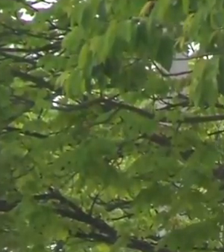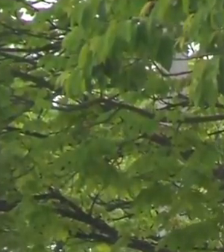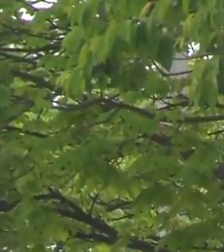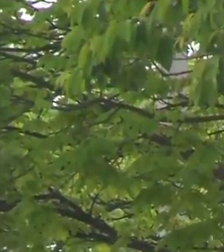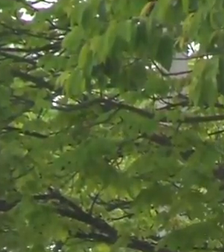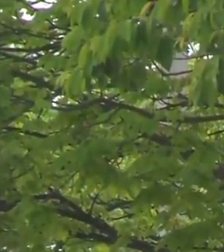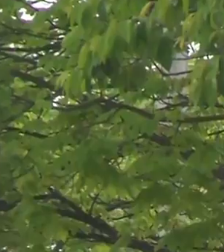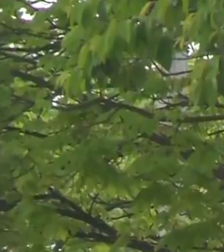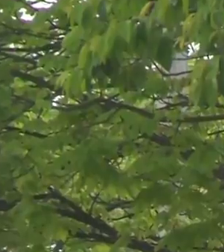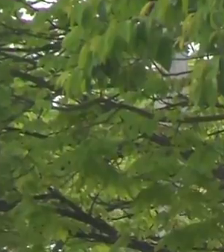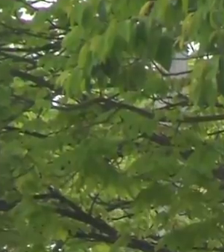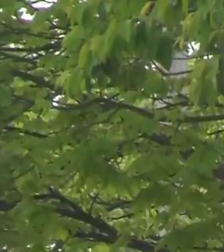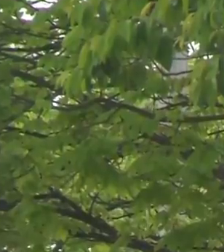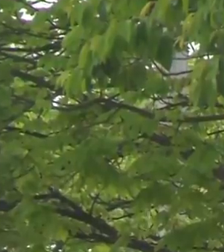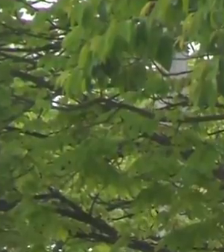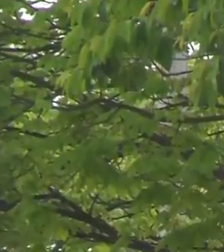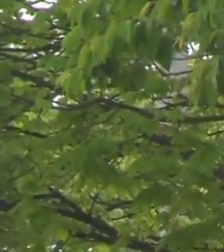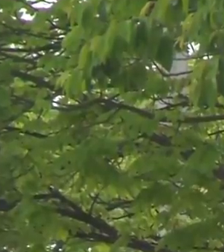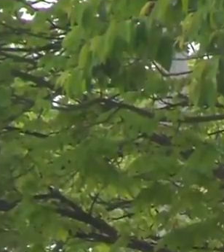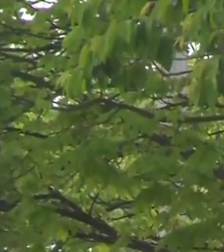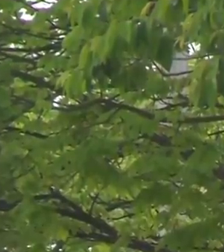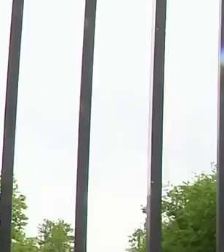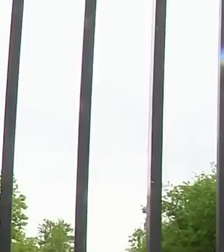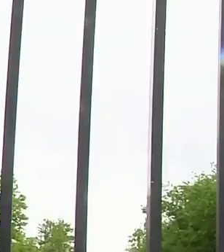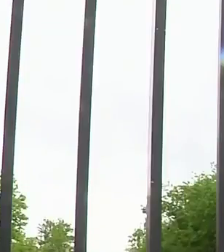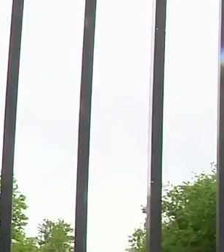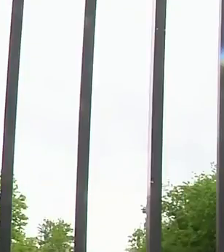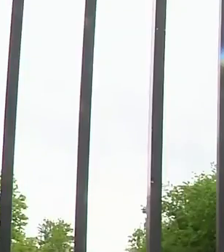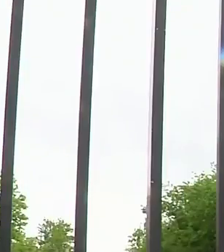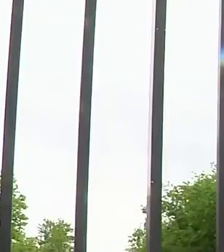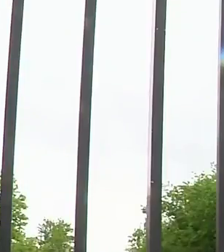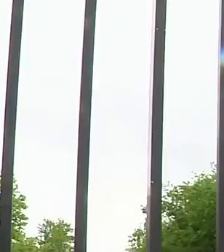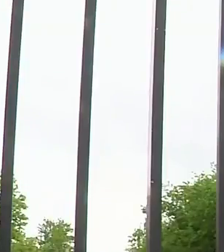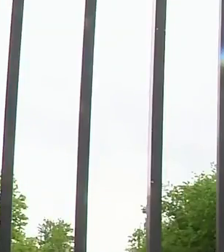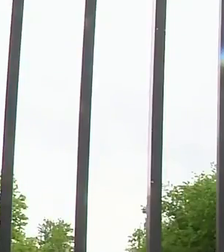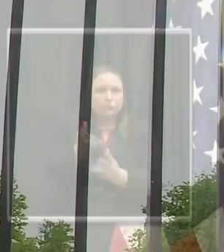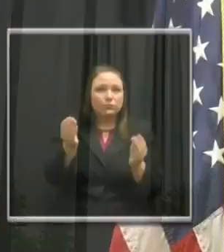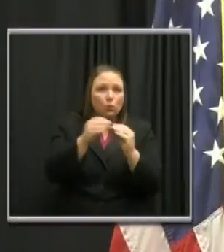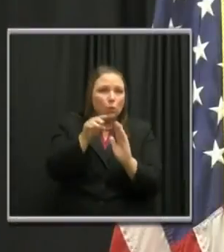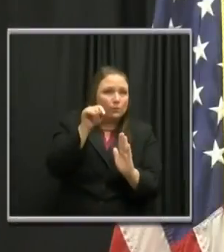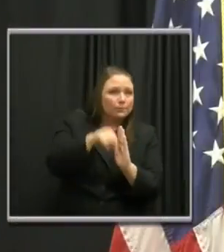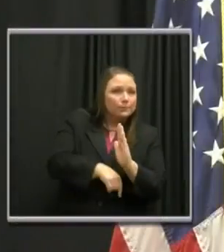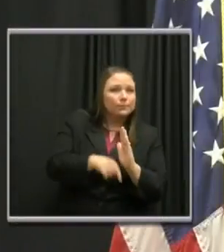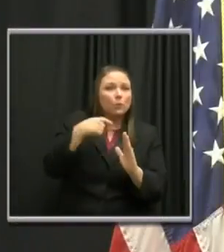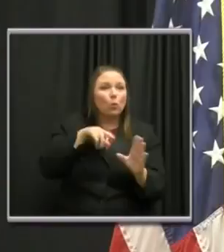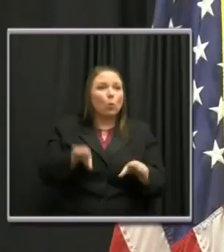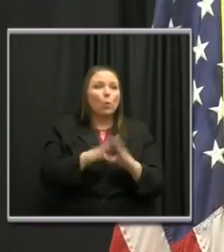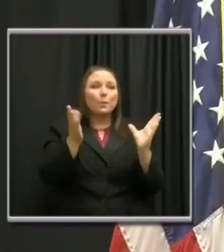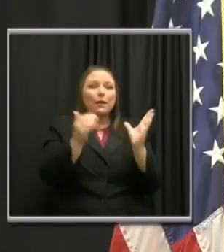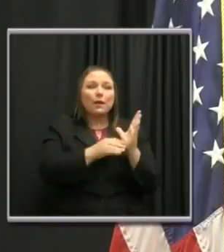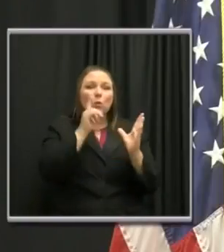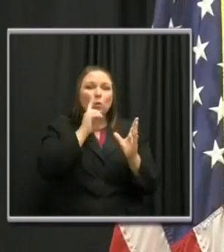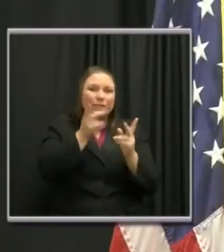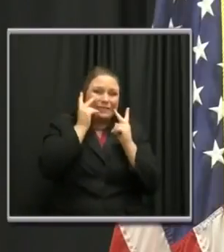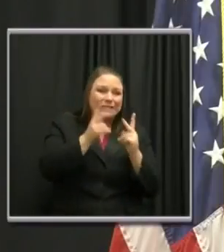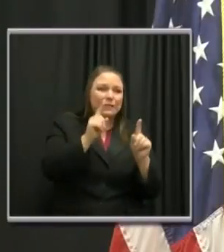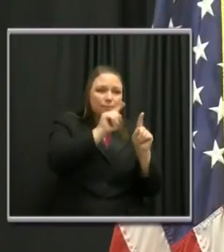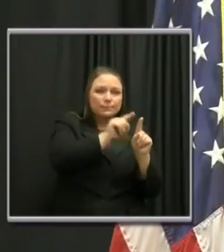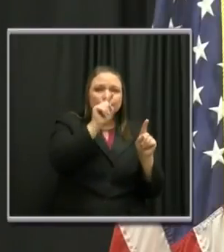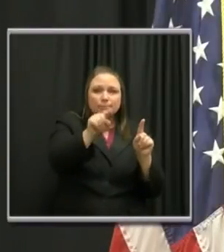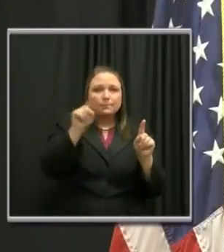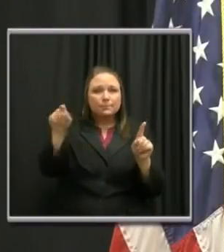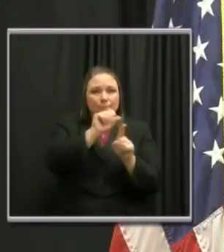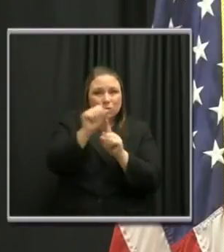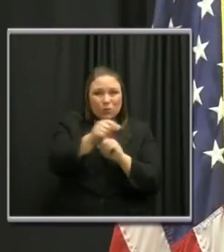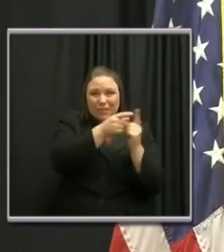Metro COVID-19 Task Force leader says they're monitoring this closely. As we reopen, we will face similar isolated